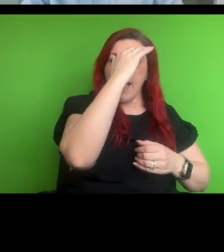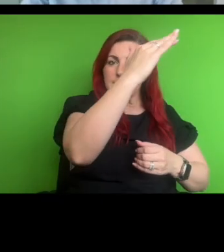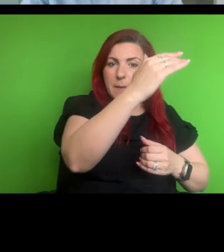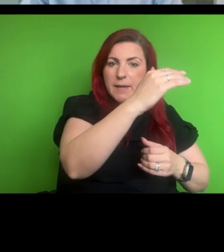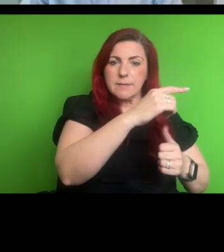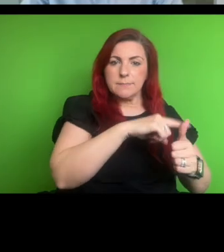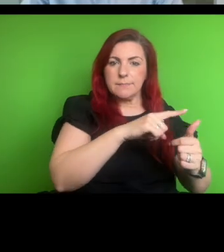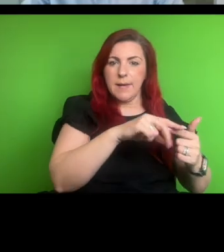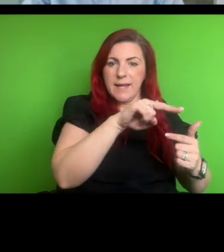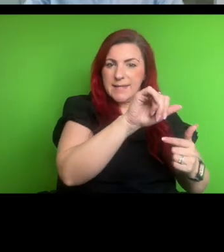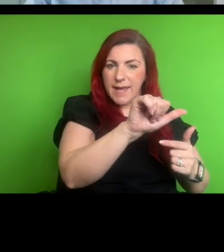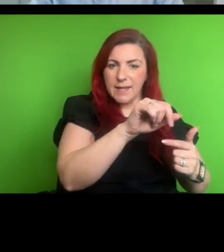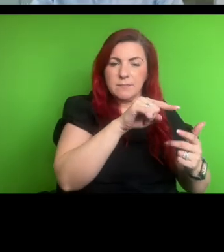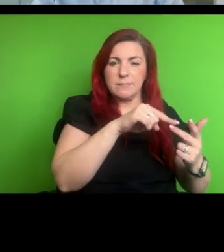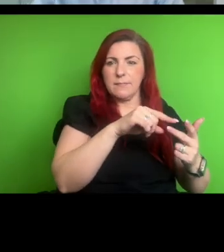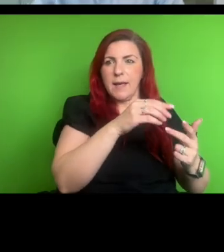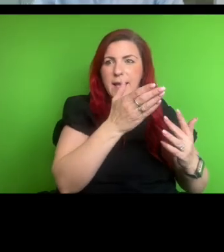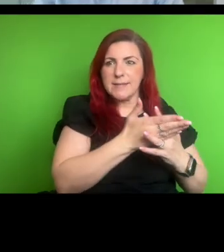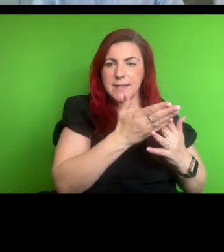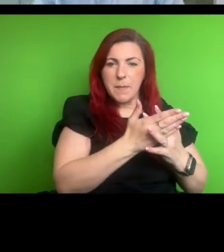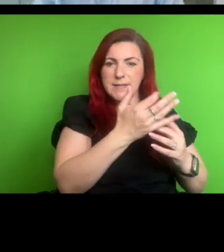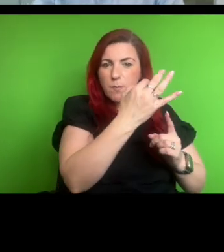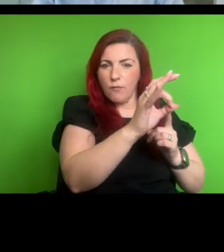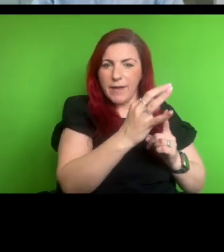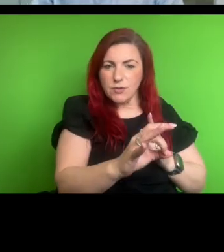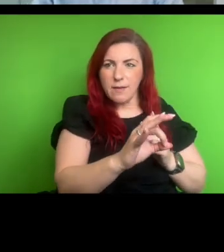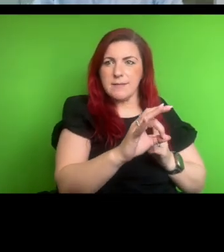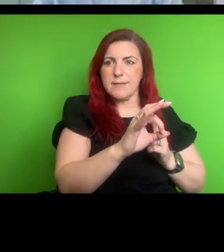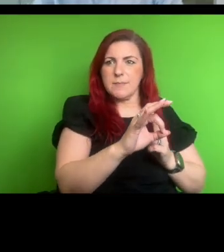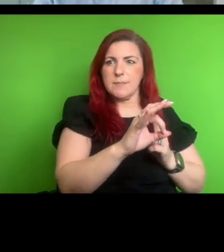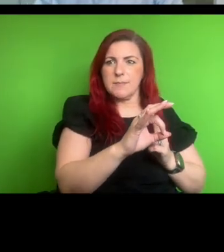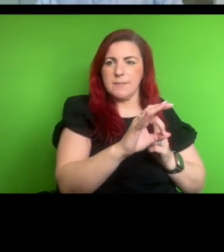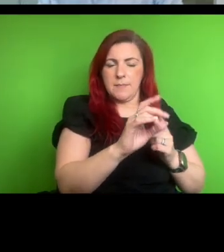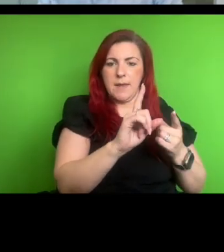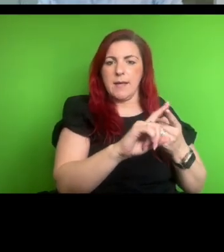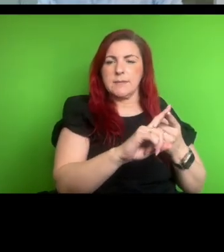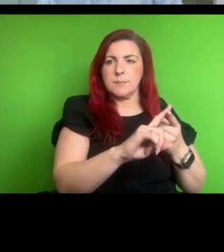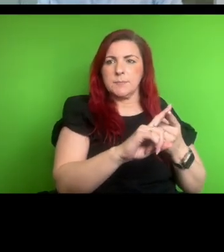accessibility professionals, and our DPROs.